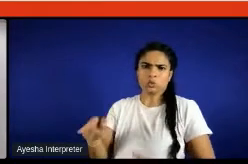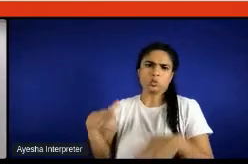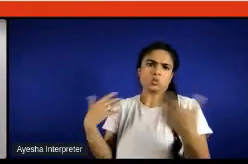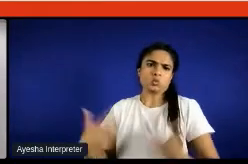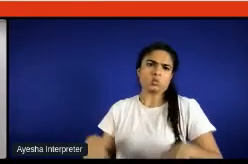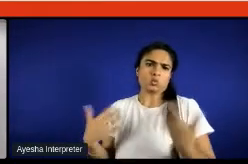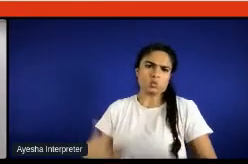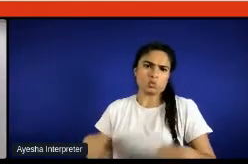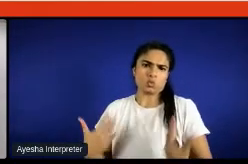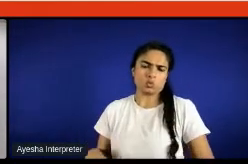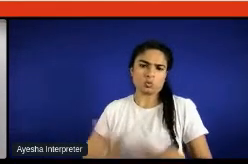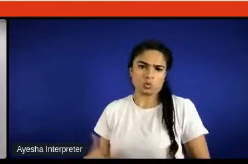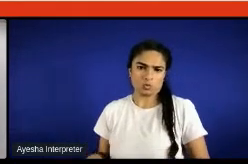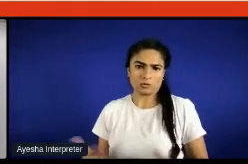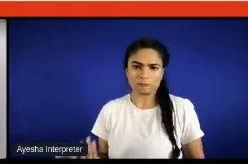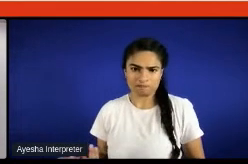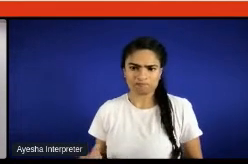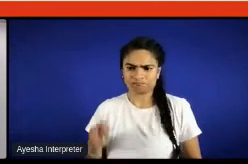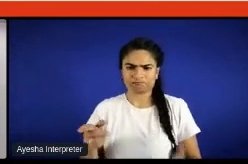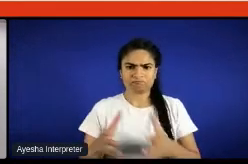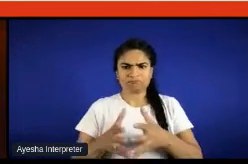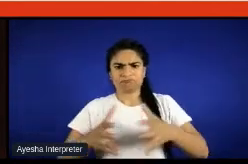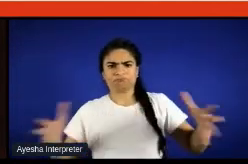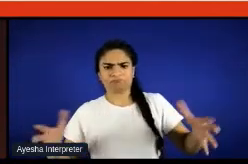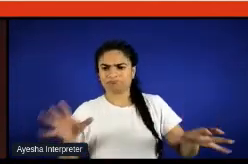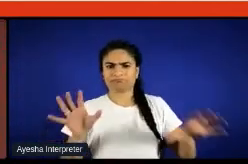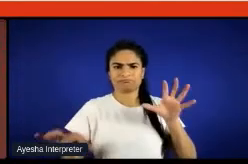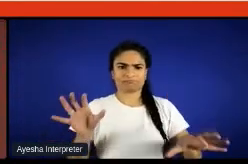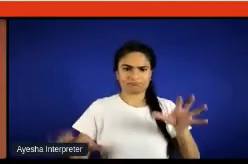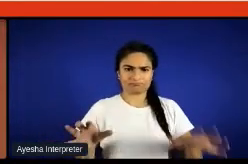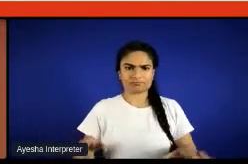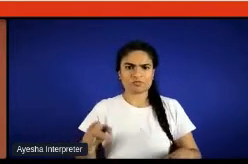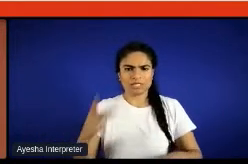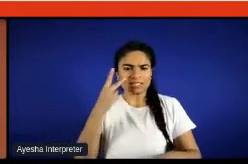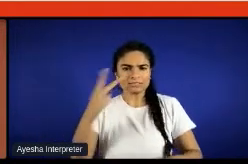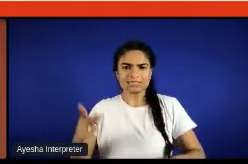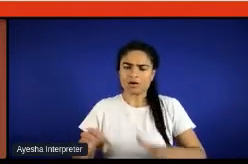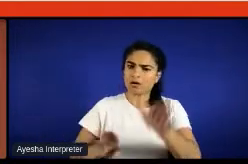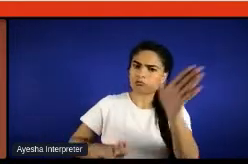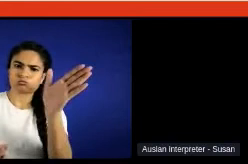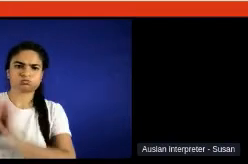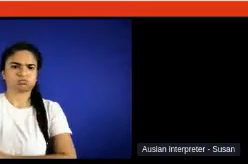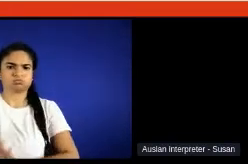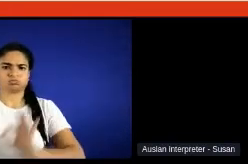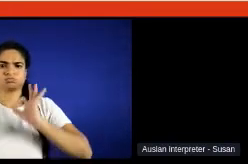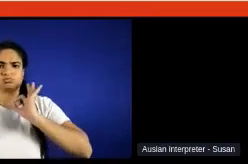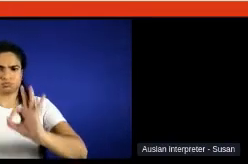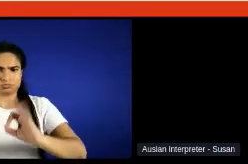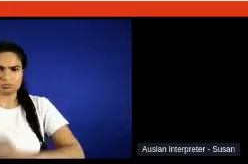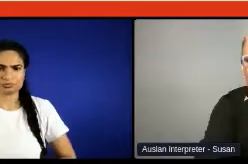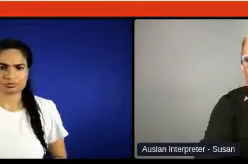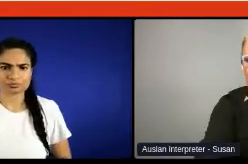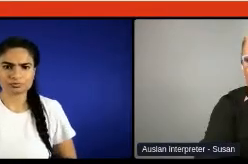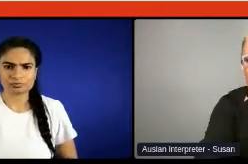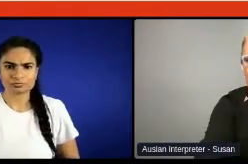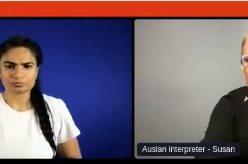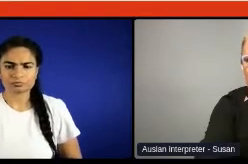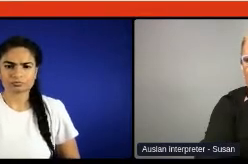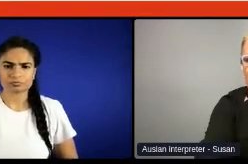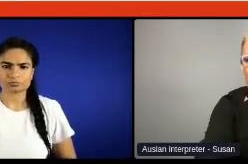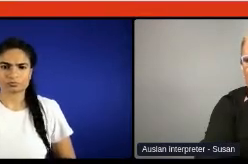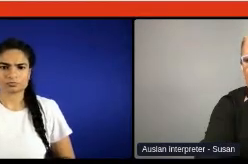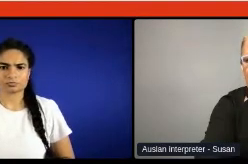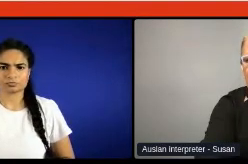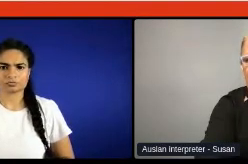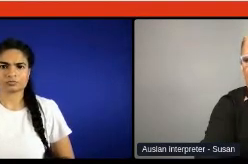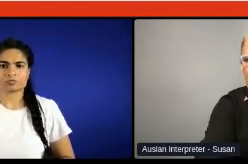huge difference and a huge improvement in terms of the number of the feedback that we had to receive from children,